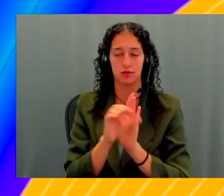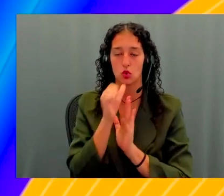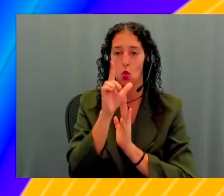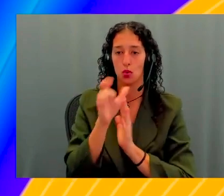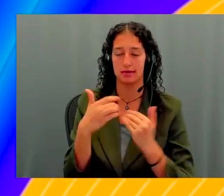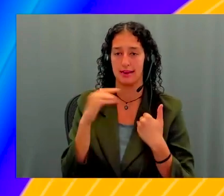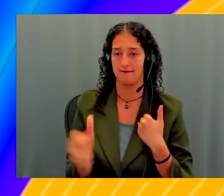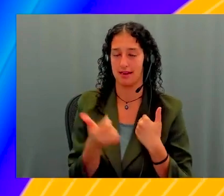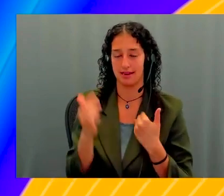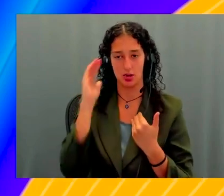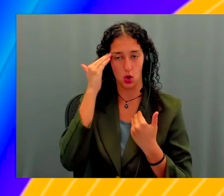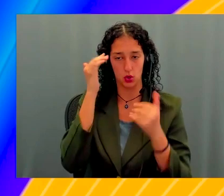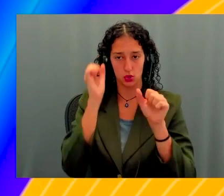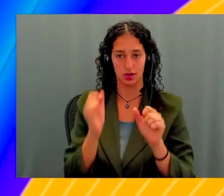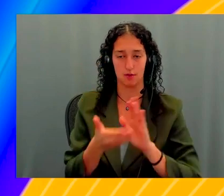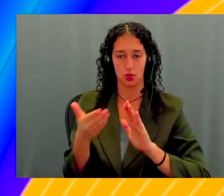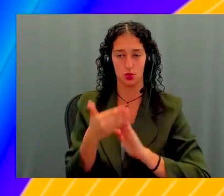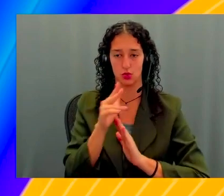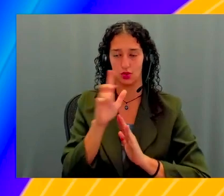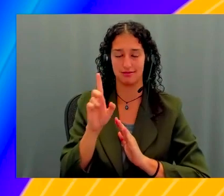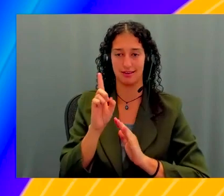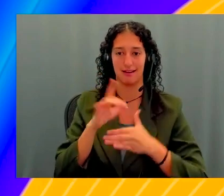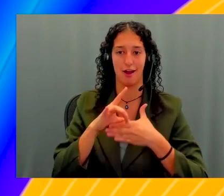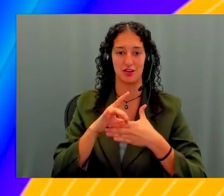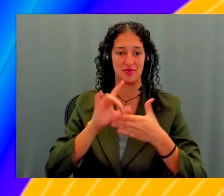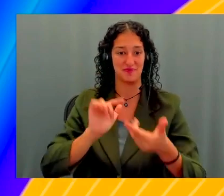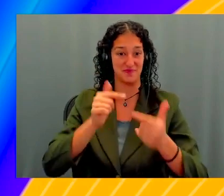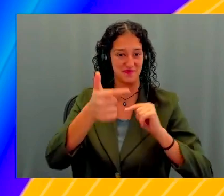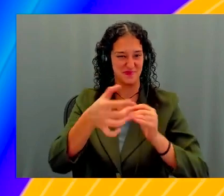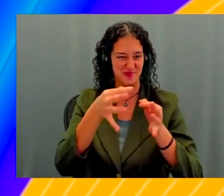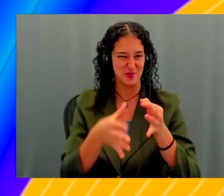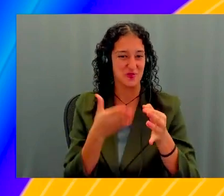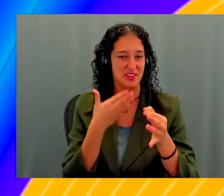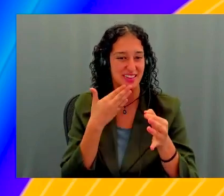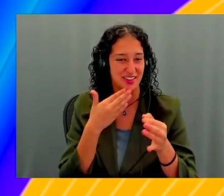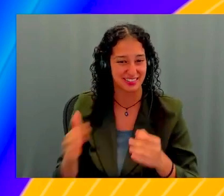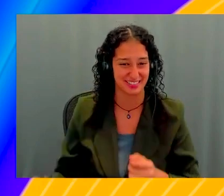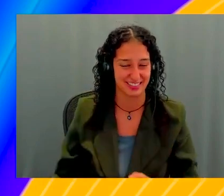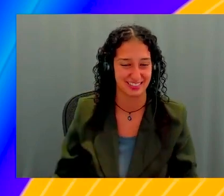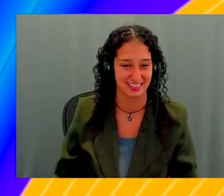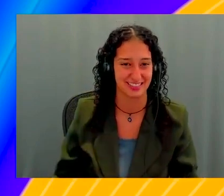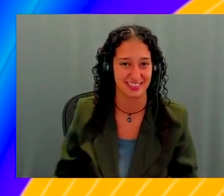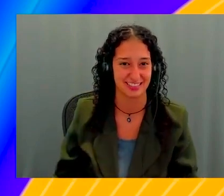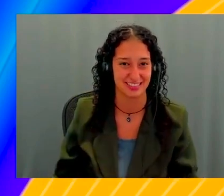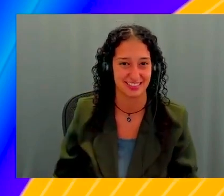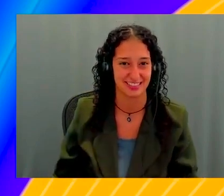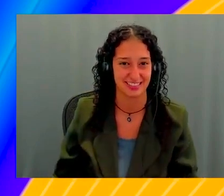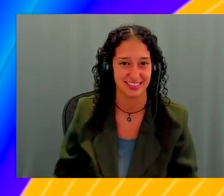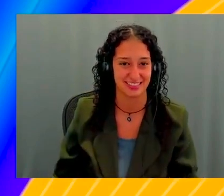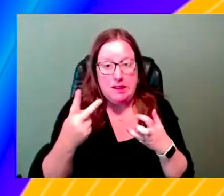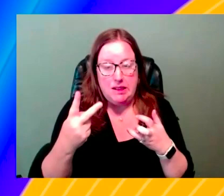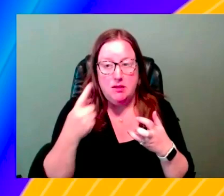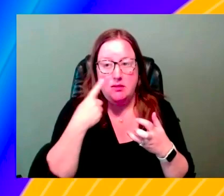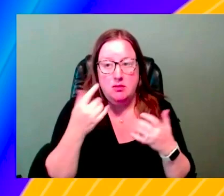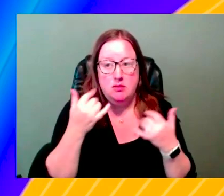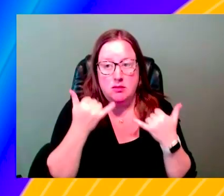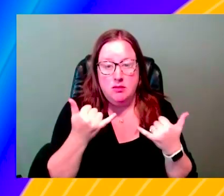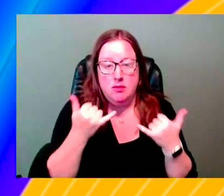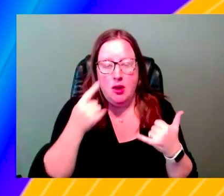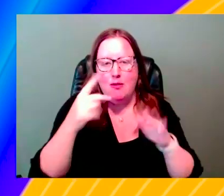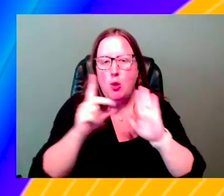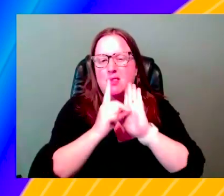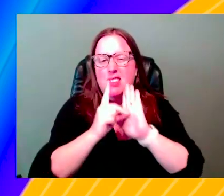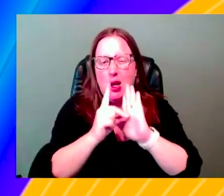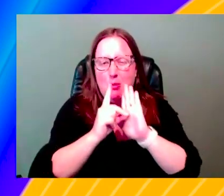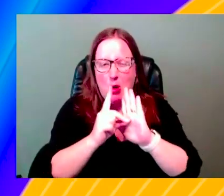immediately produce 3D content with Krikey. So exciting. I definitely want to see it. So I think it's time for a demo now. Yeah, absolutely. So you can see here the